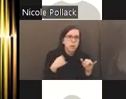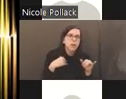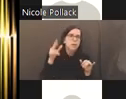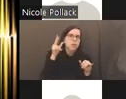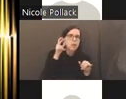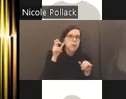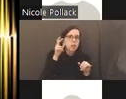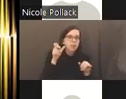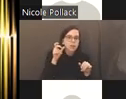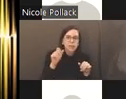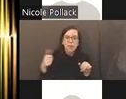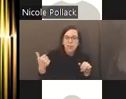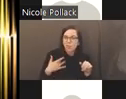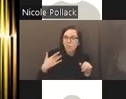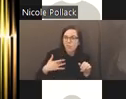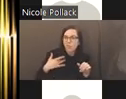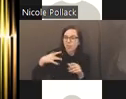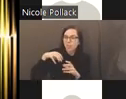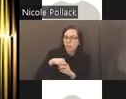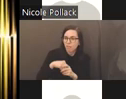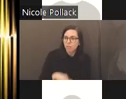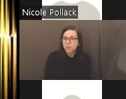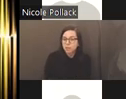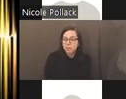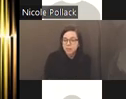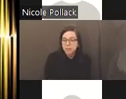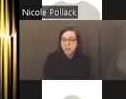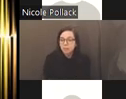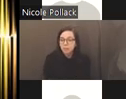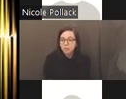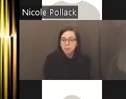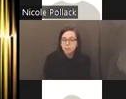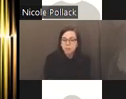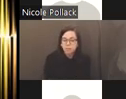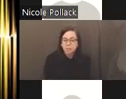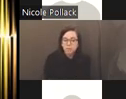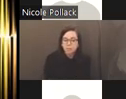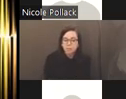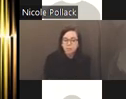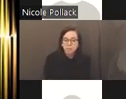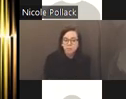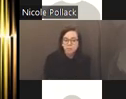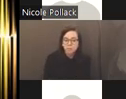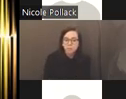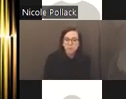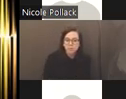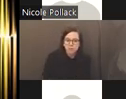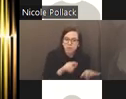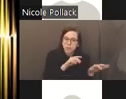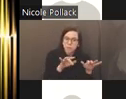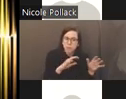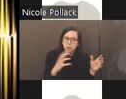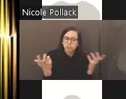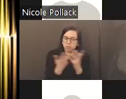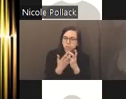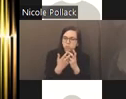another sense engaged as we were looking at it that really was directly connected to the work. So that, you